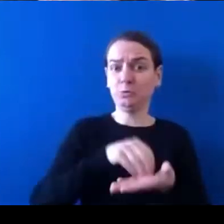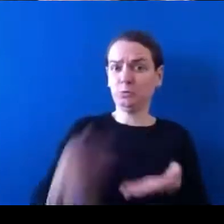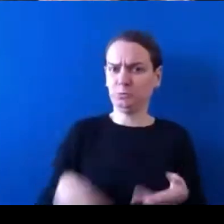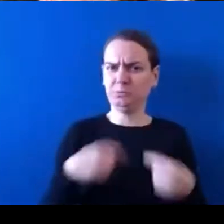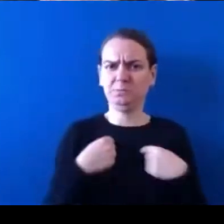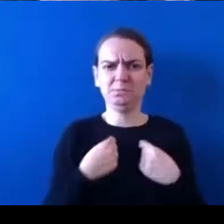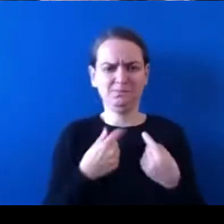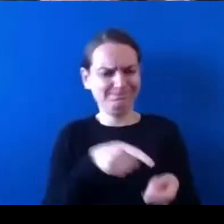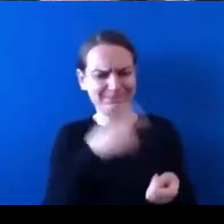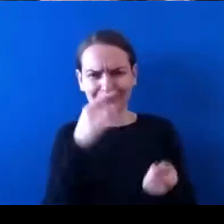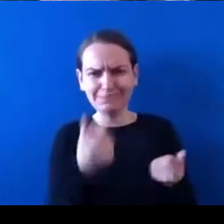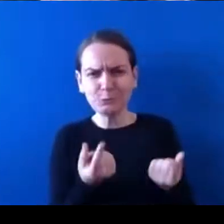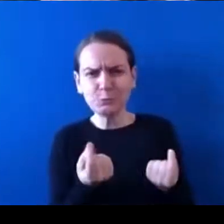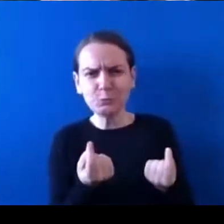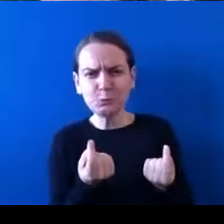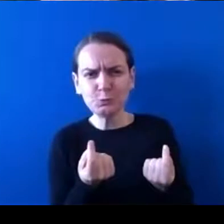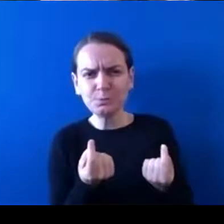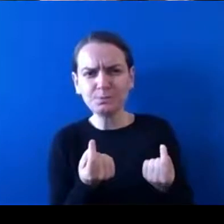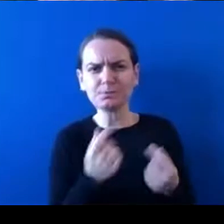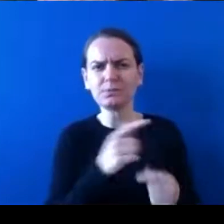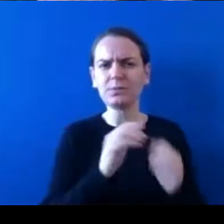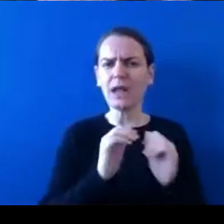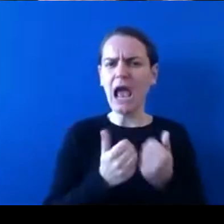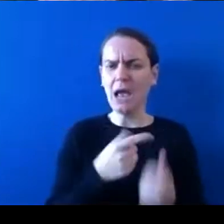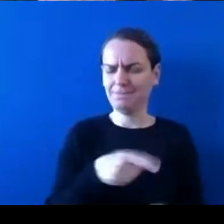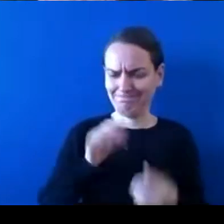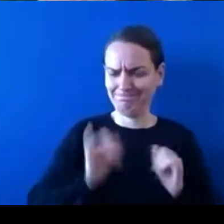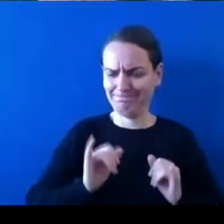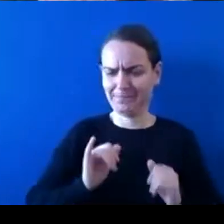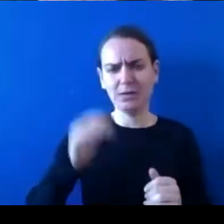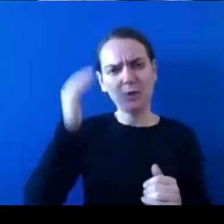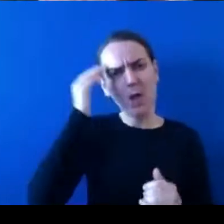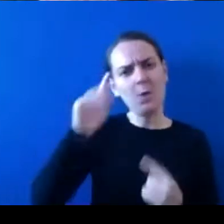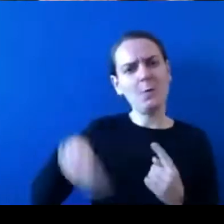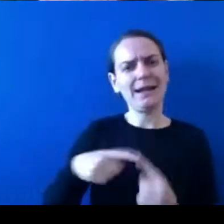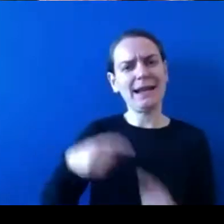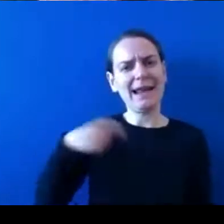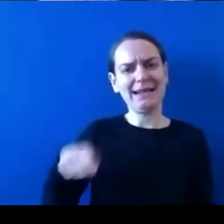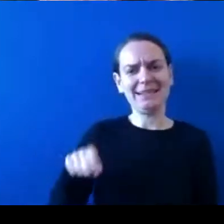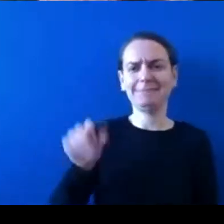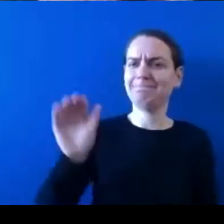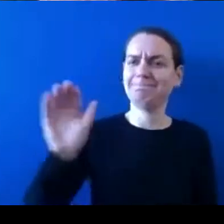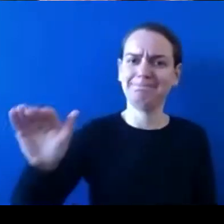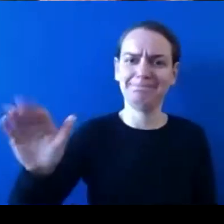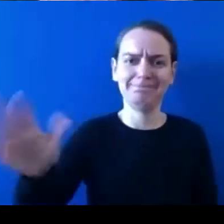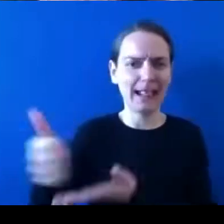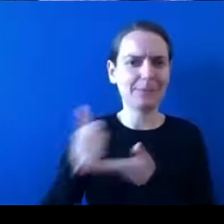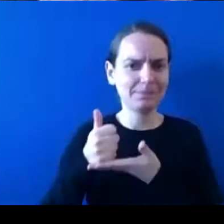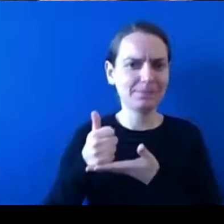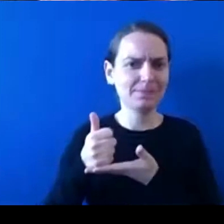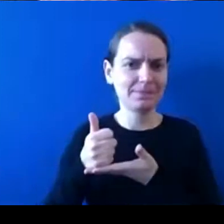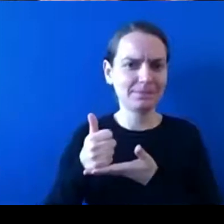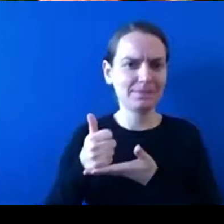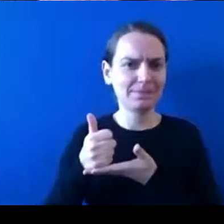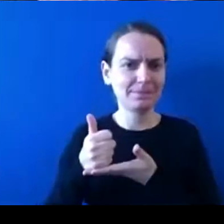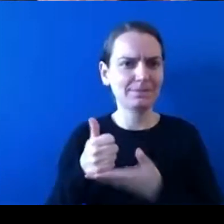Her orientation and mobility specialist worked with her on all of the routes she needed in the college for that time.